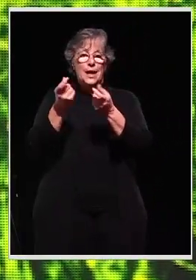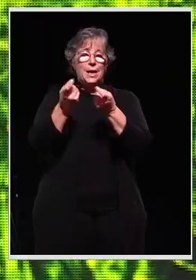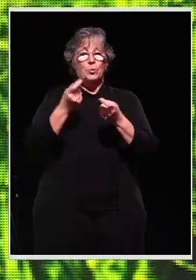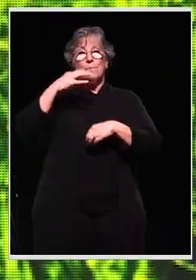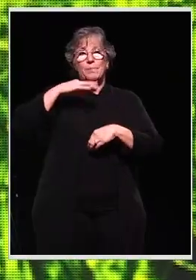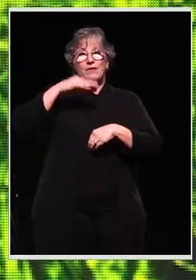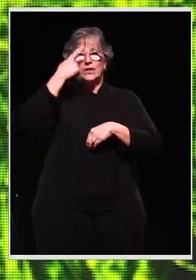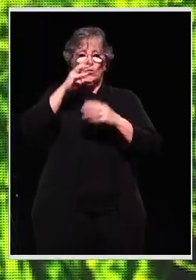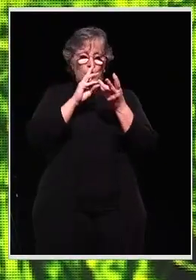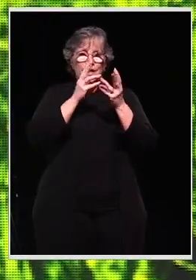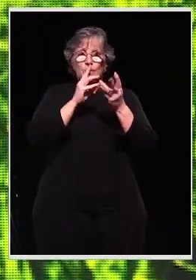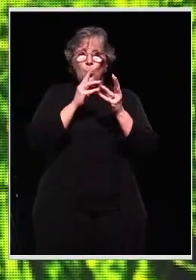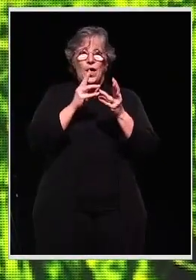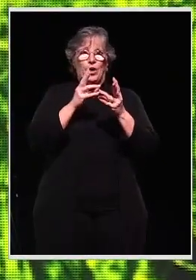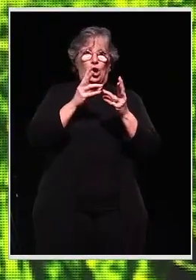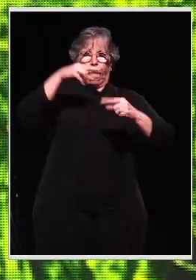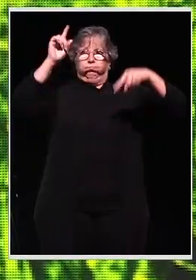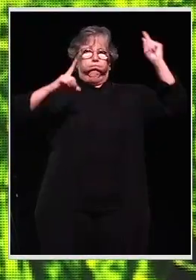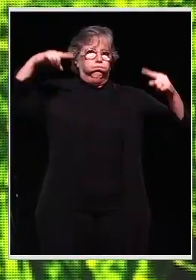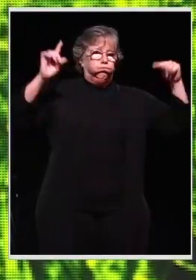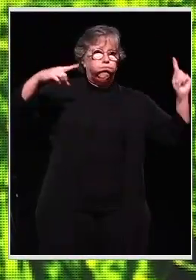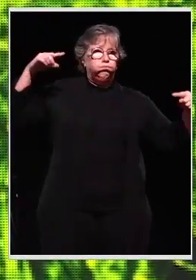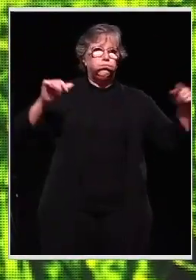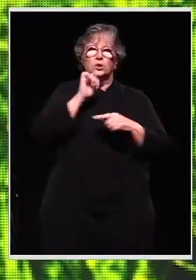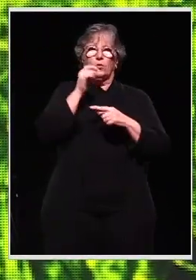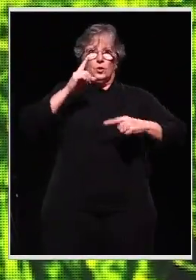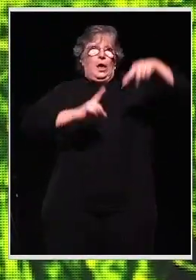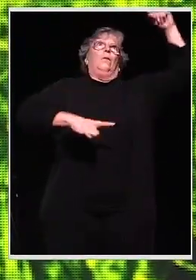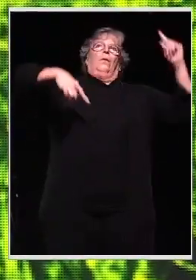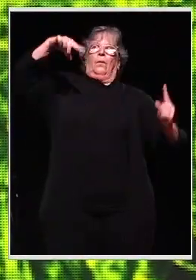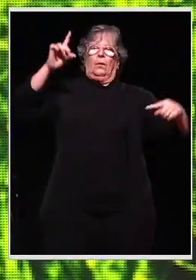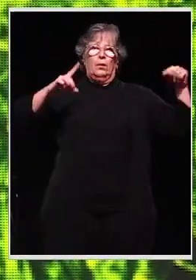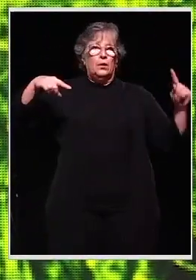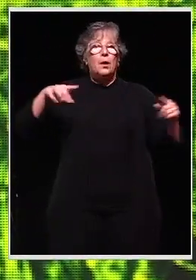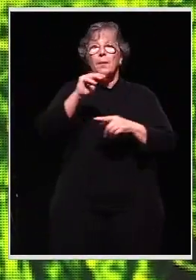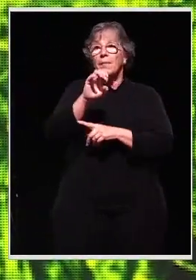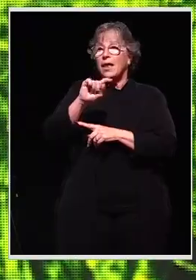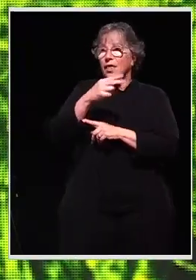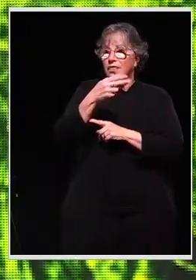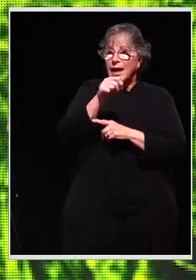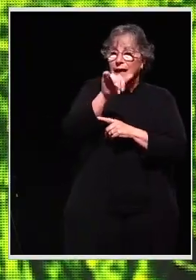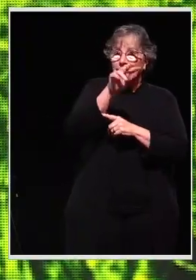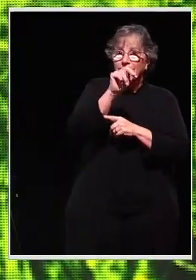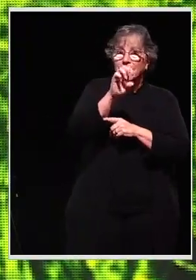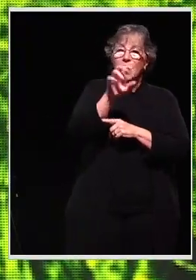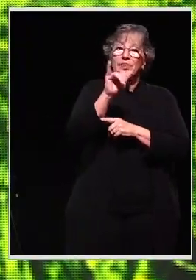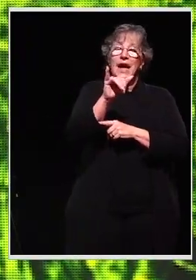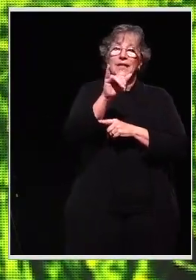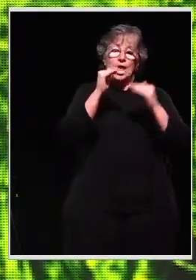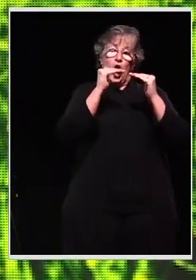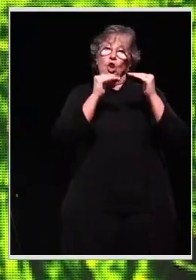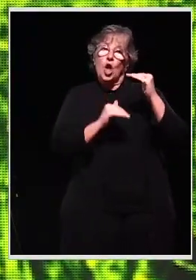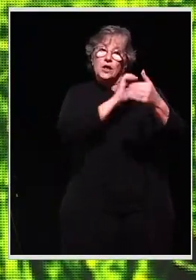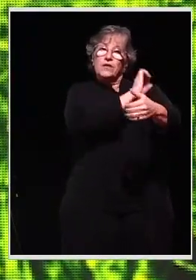so they're not as extreme as they otherwise would be. And then the other side we can talk about is methane is a loss of energy from a cow. So what if you don't